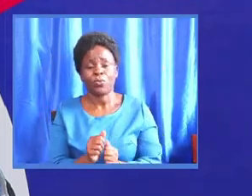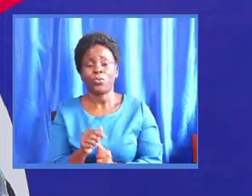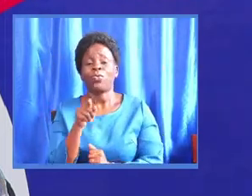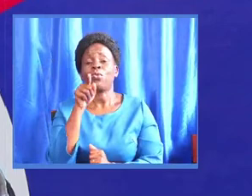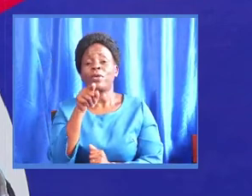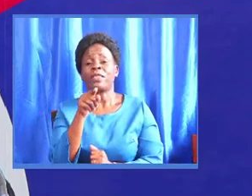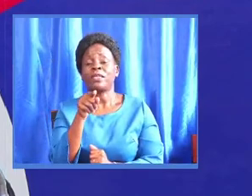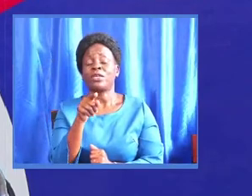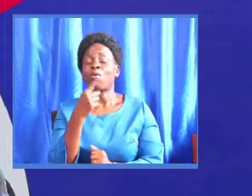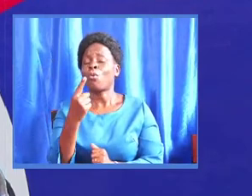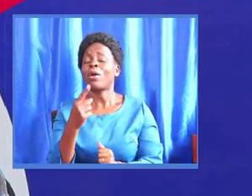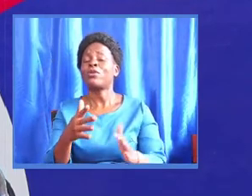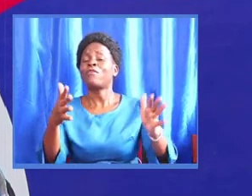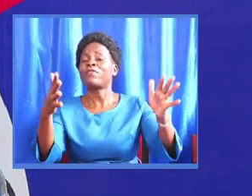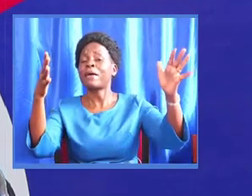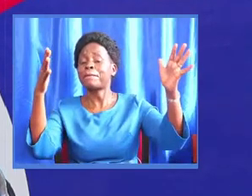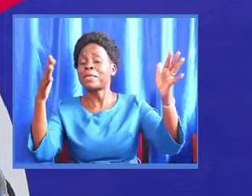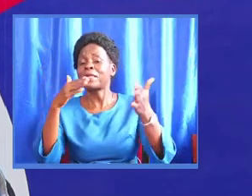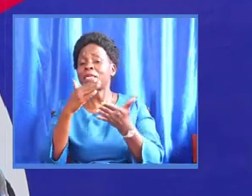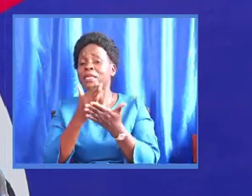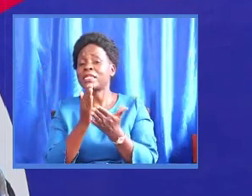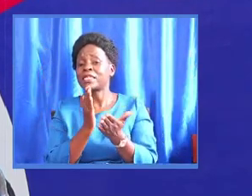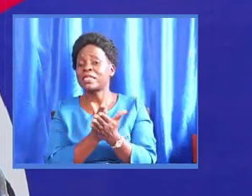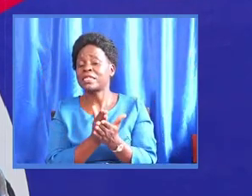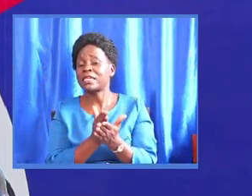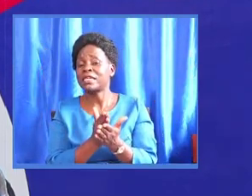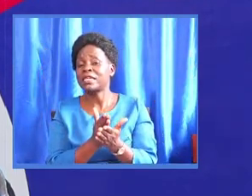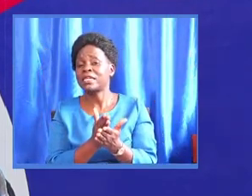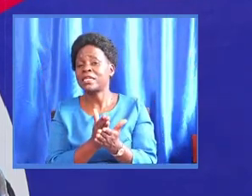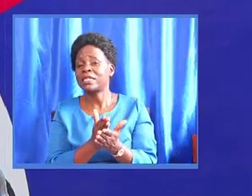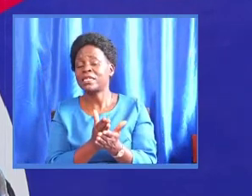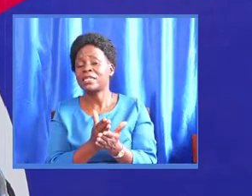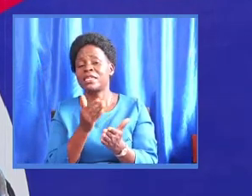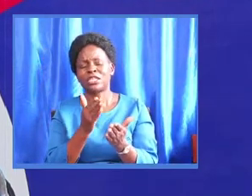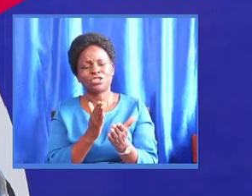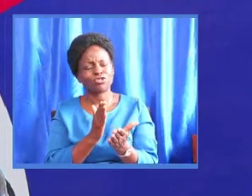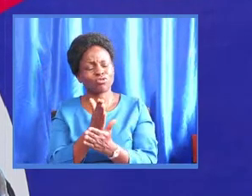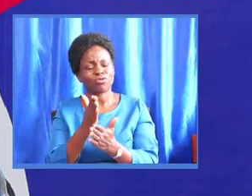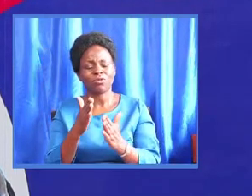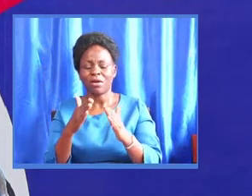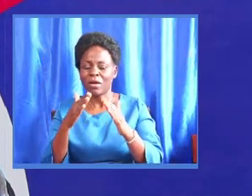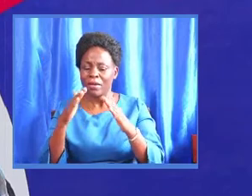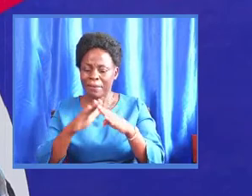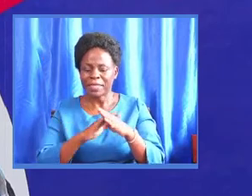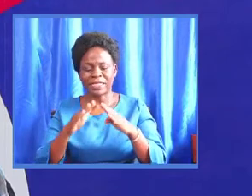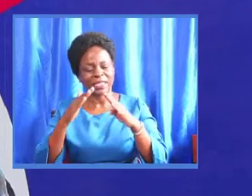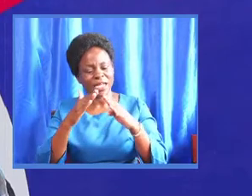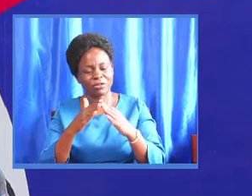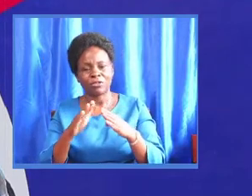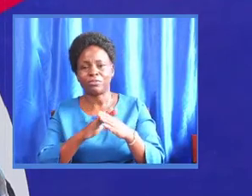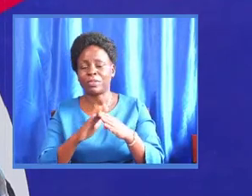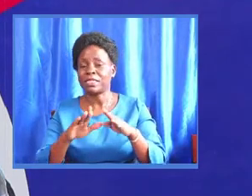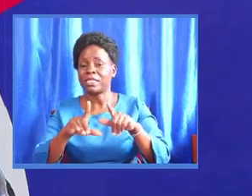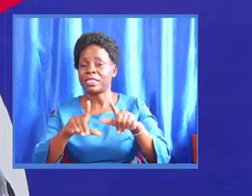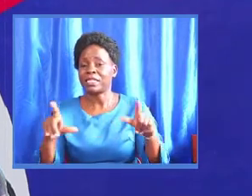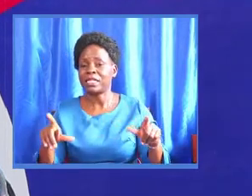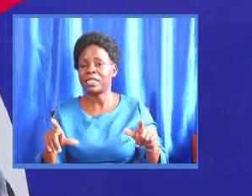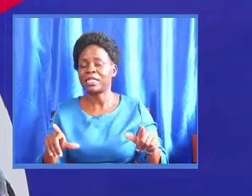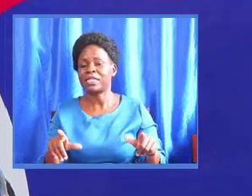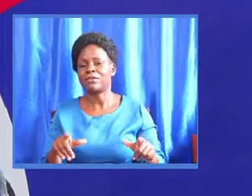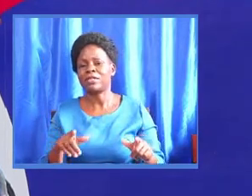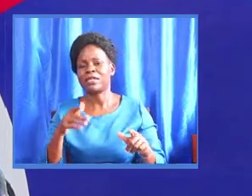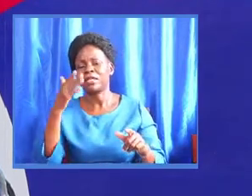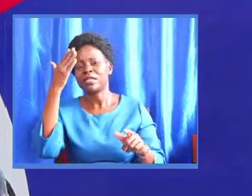And one of the biggest sectors to be hit is real estate. So that's why my view is